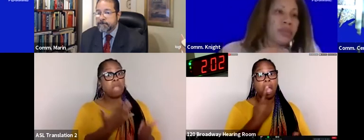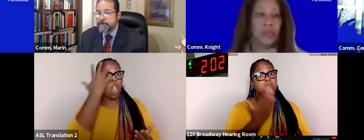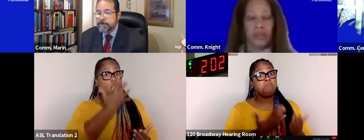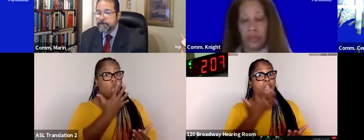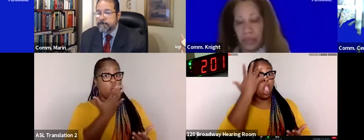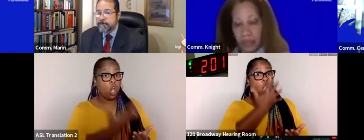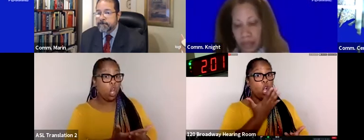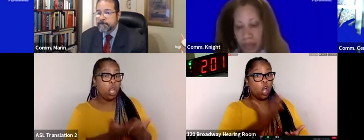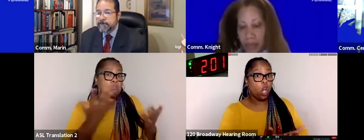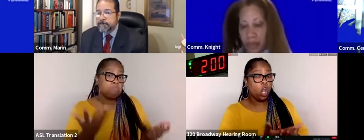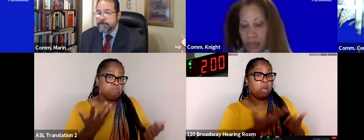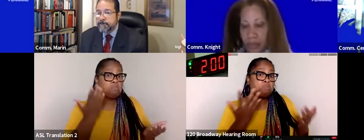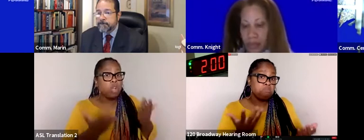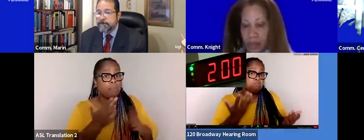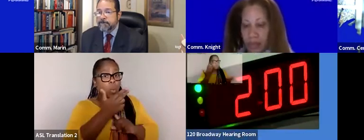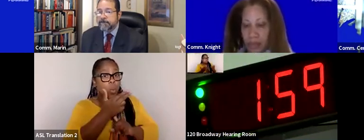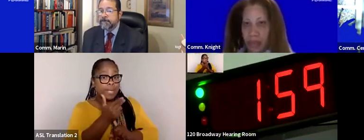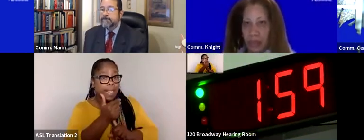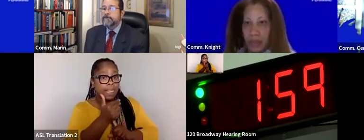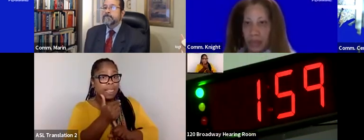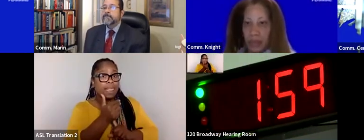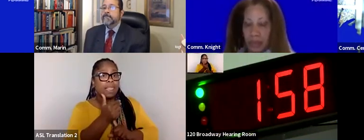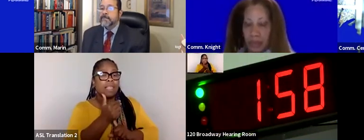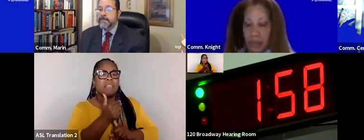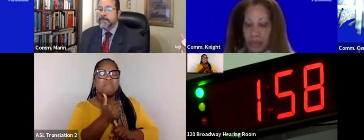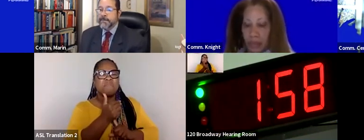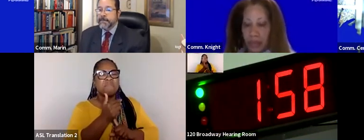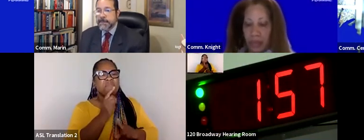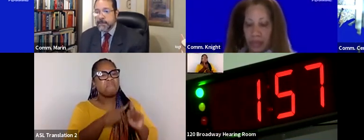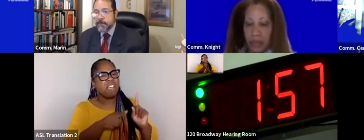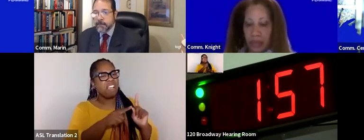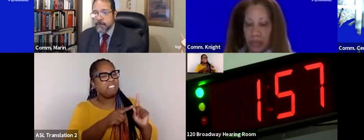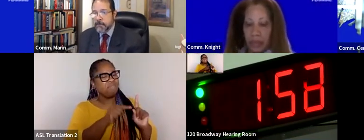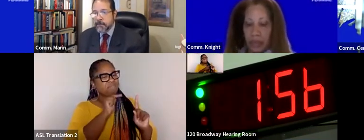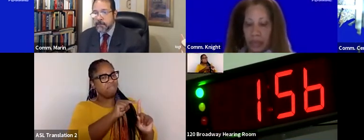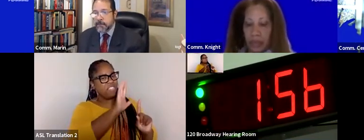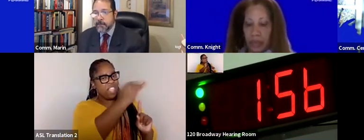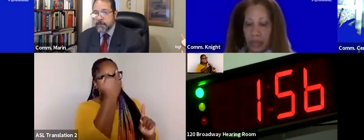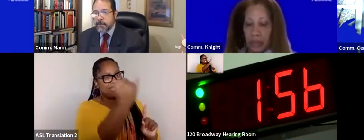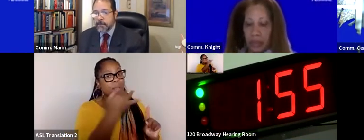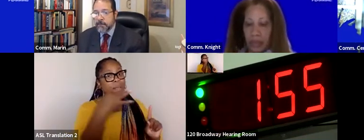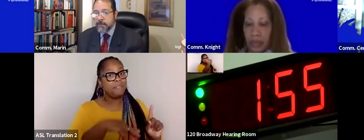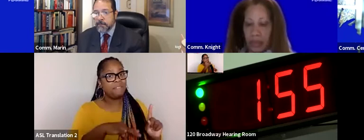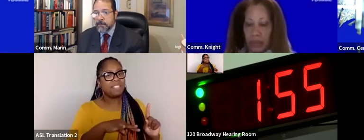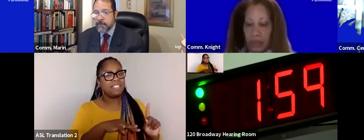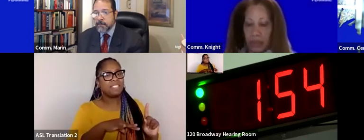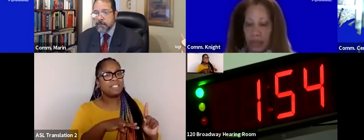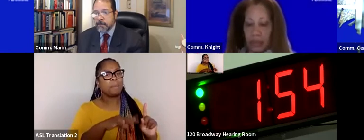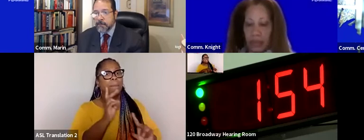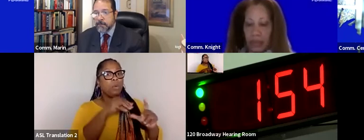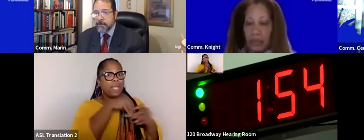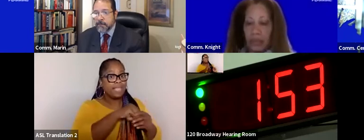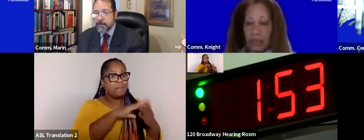be a hotel, but this would be more for the benefit of people outside the community than those in